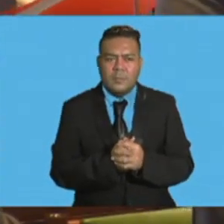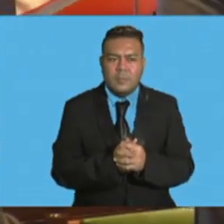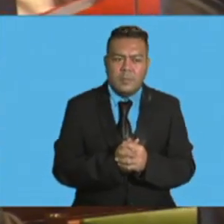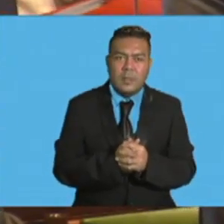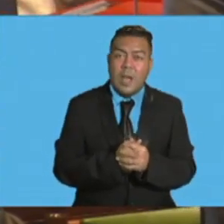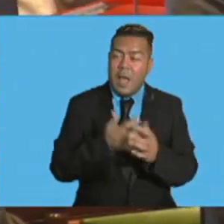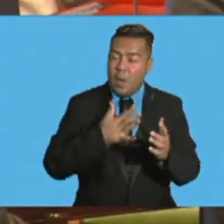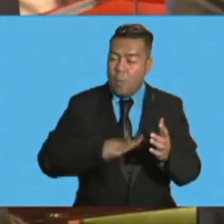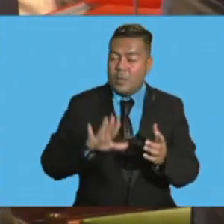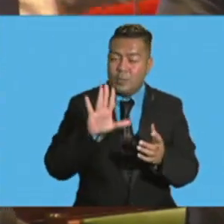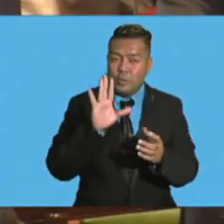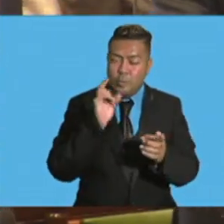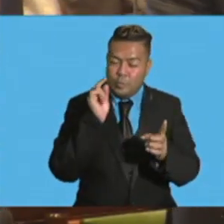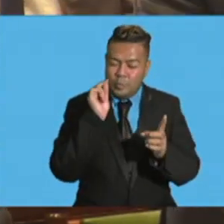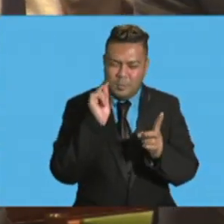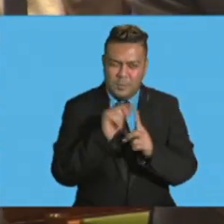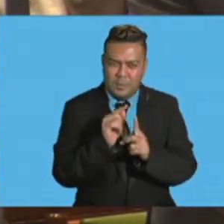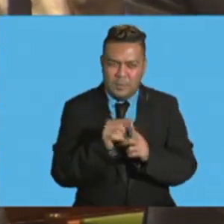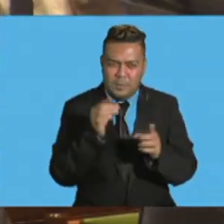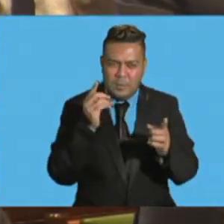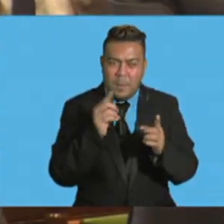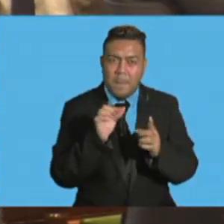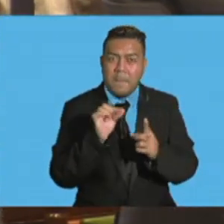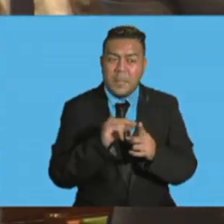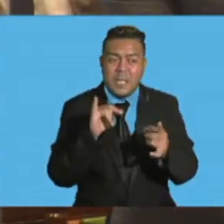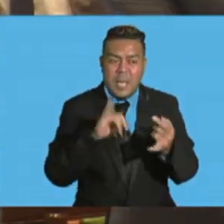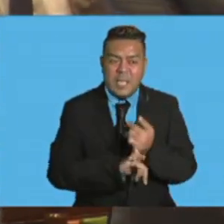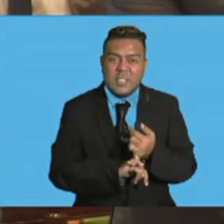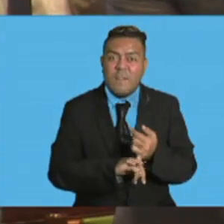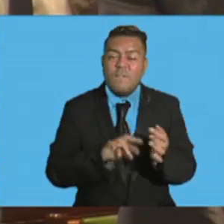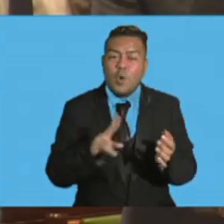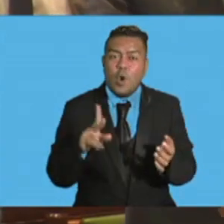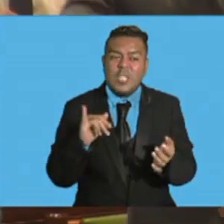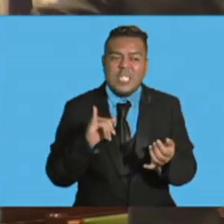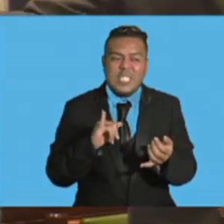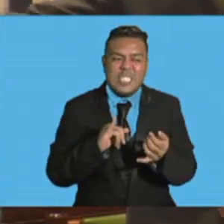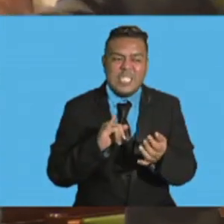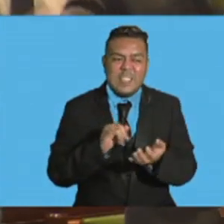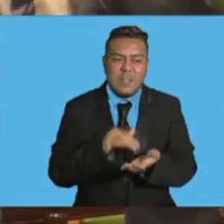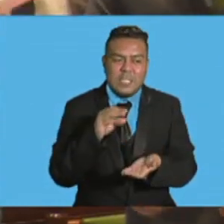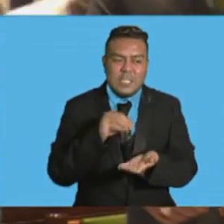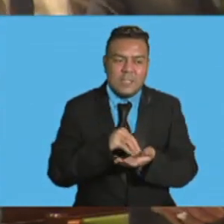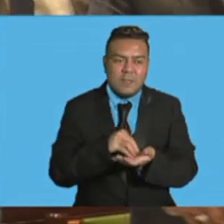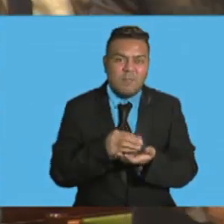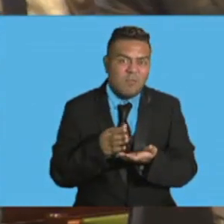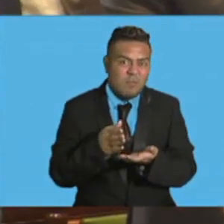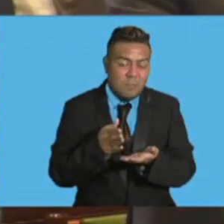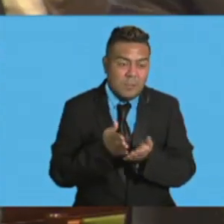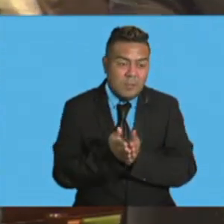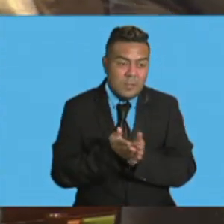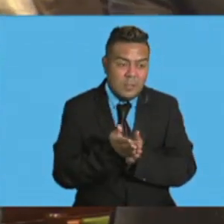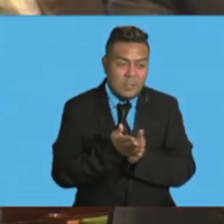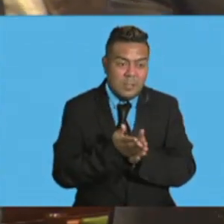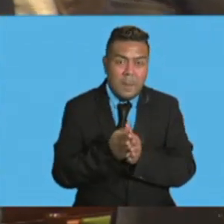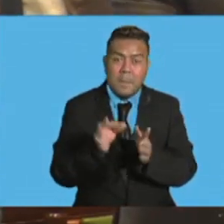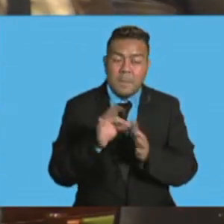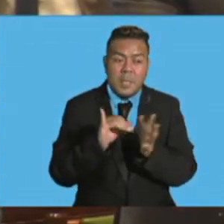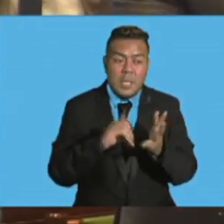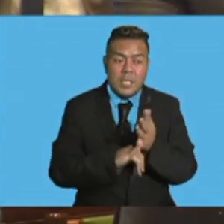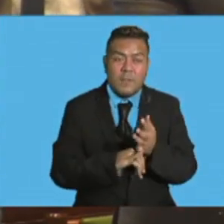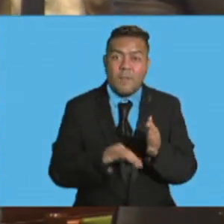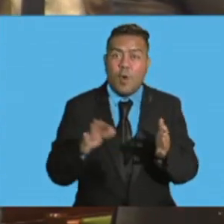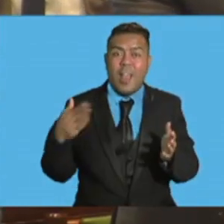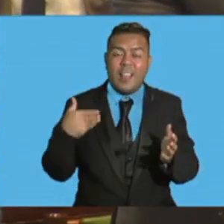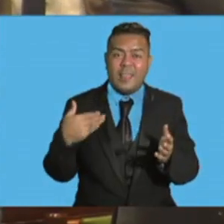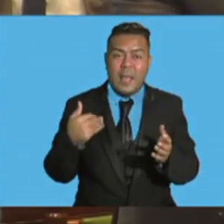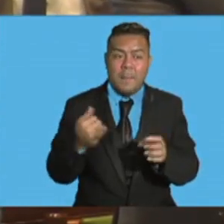like to particularly single out the Permanent Secretary for Civil Service, who has just become in the past few days now the Permanent Secretary for Health and